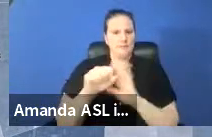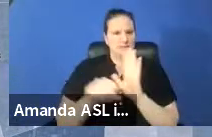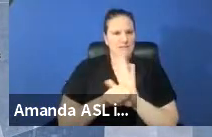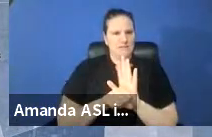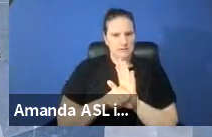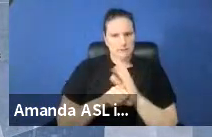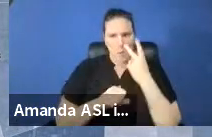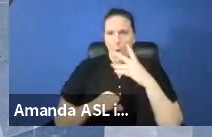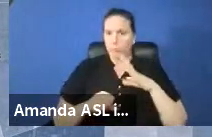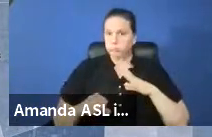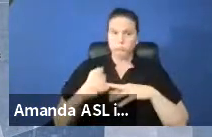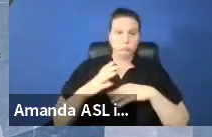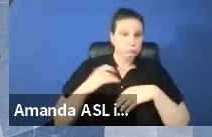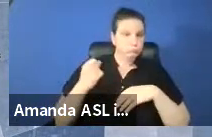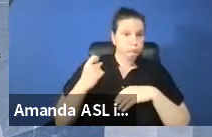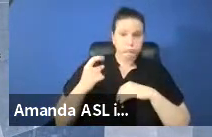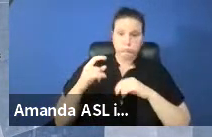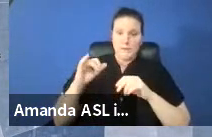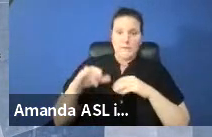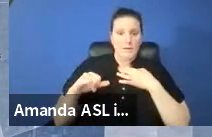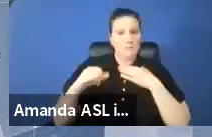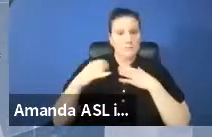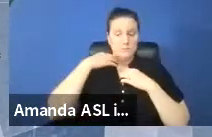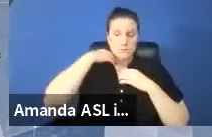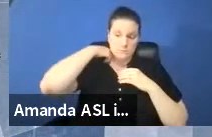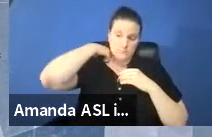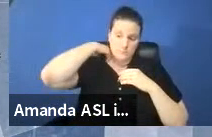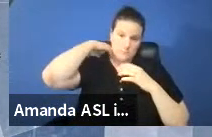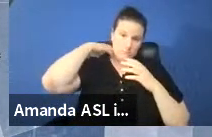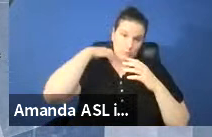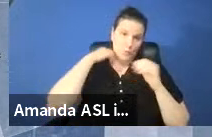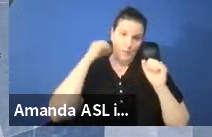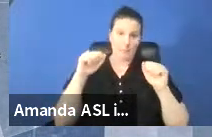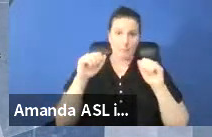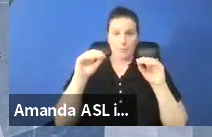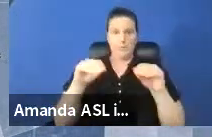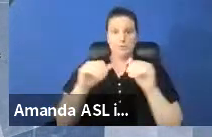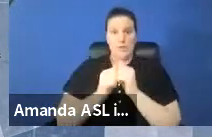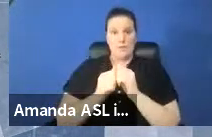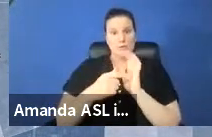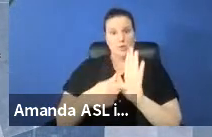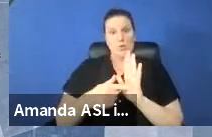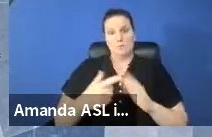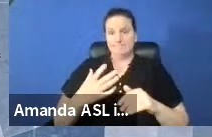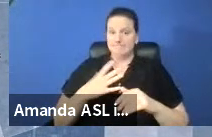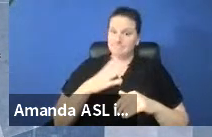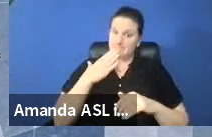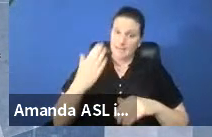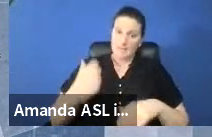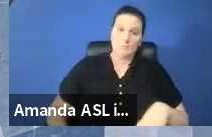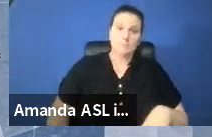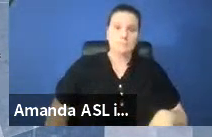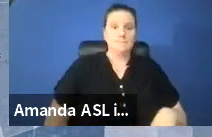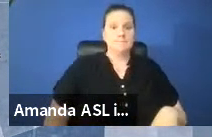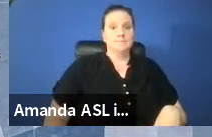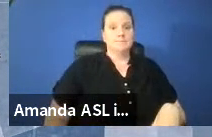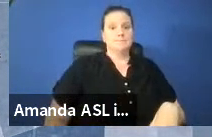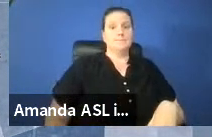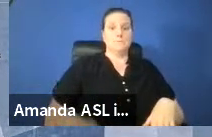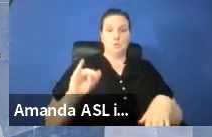Gotcha. Okay, well that's certainly something that we could put together and show you. Okay, thank you. No problem.